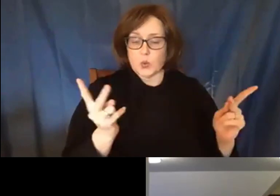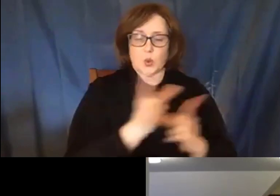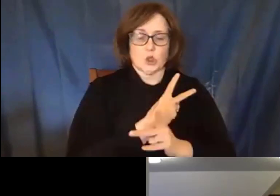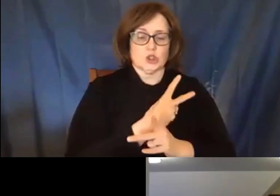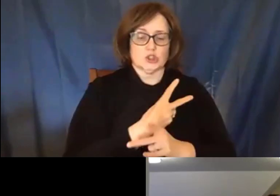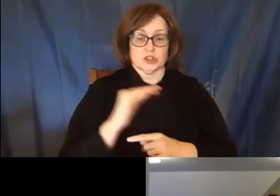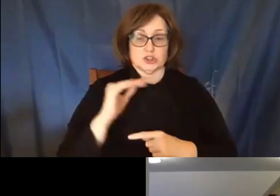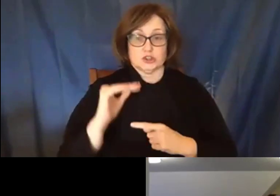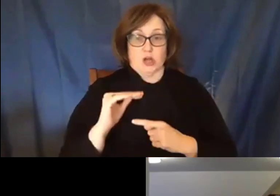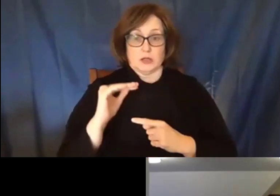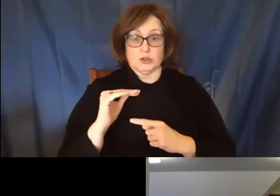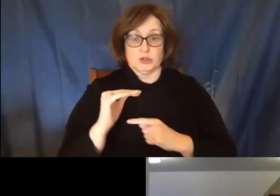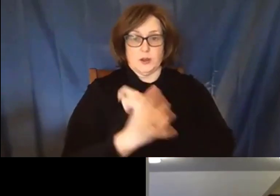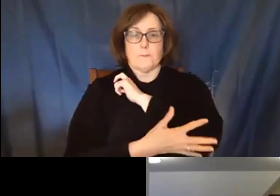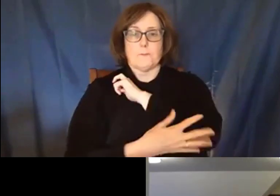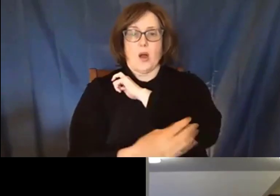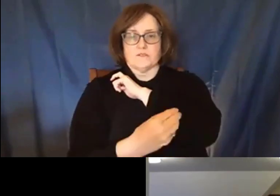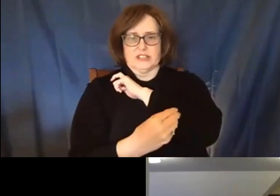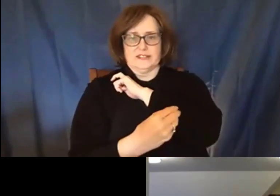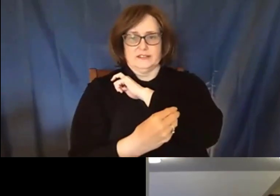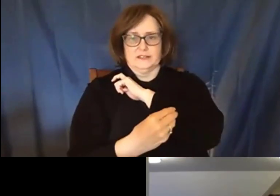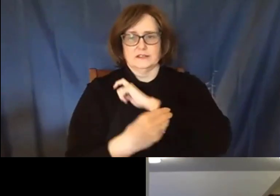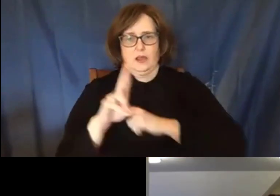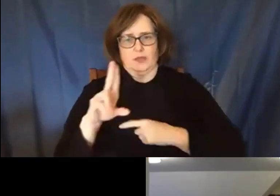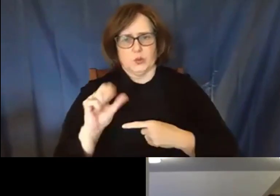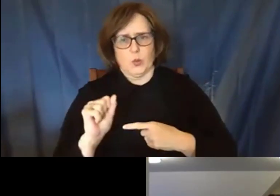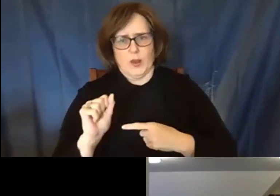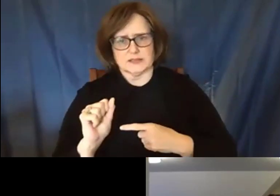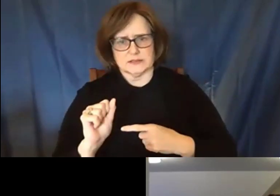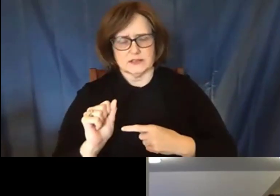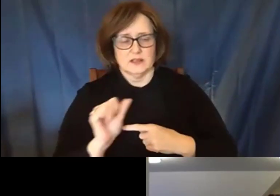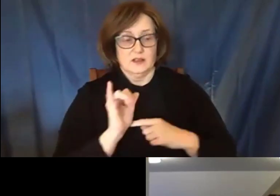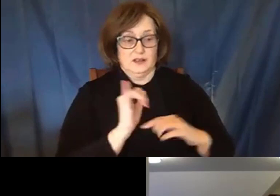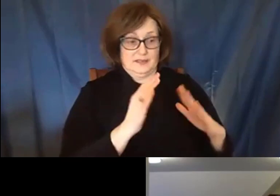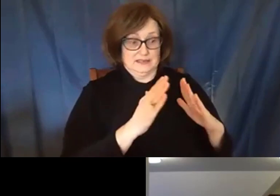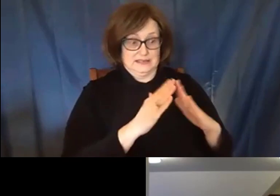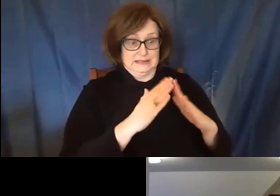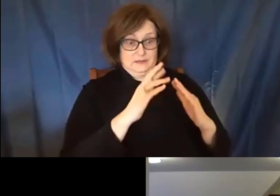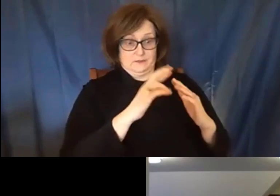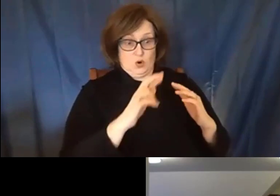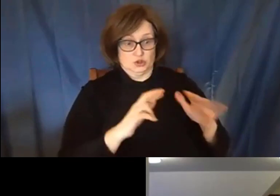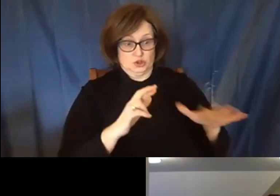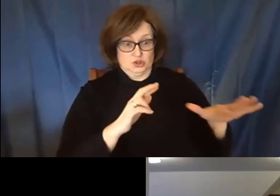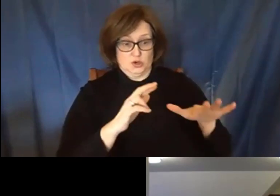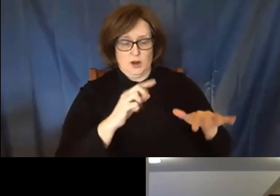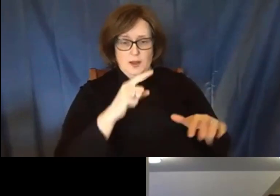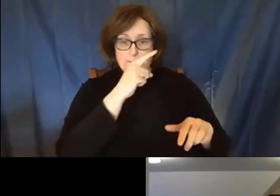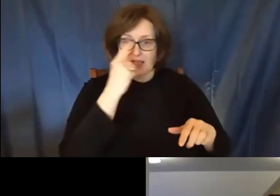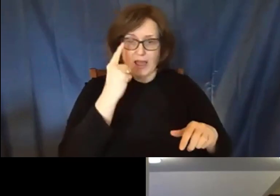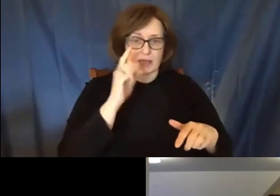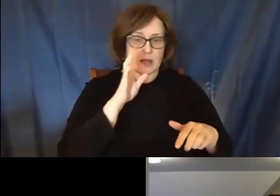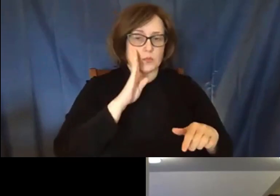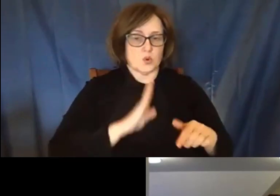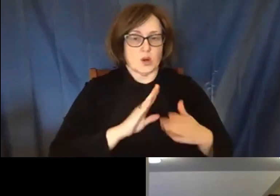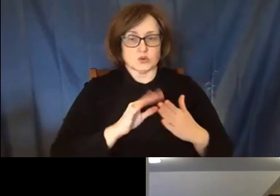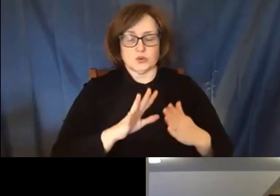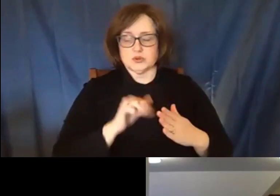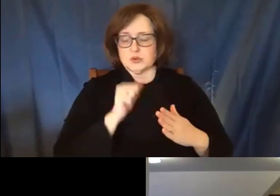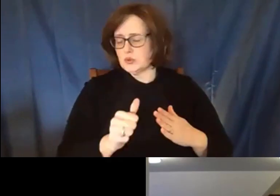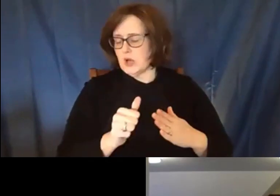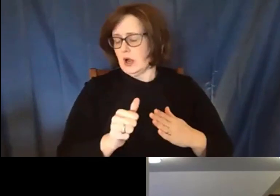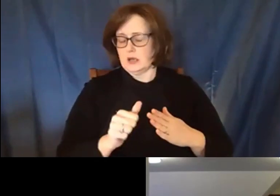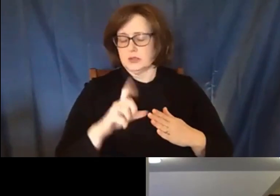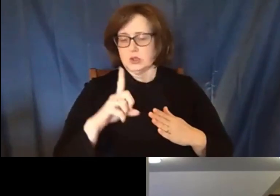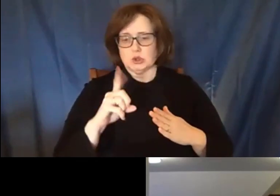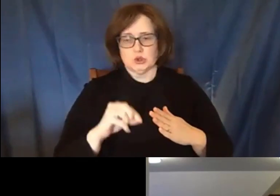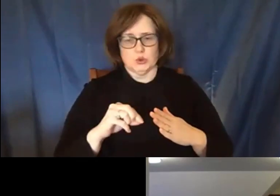nation. And it is a city in which Black and Brown students do not excel. And